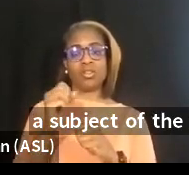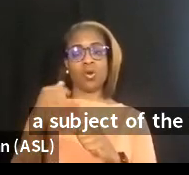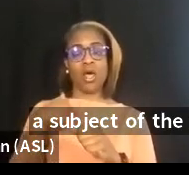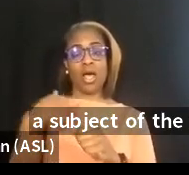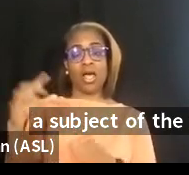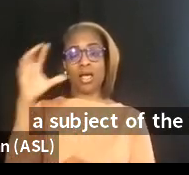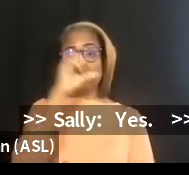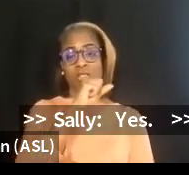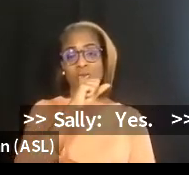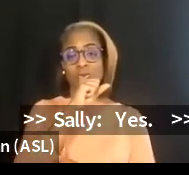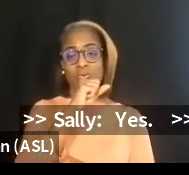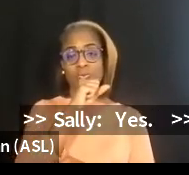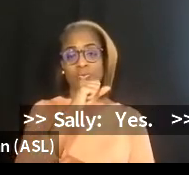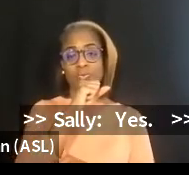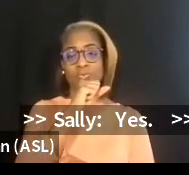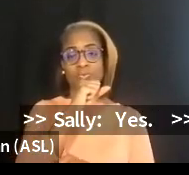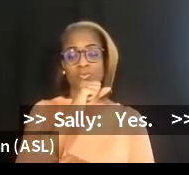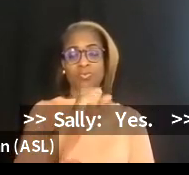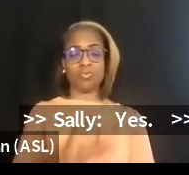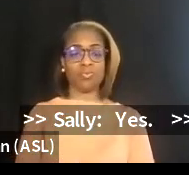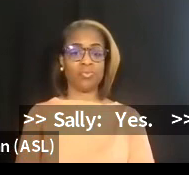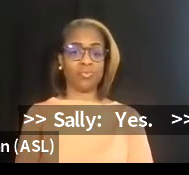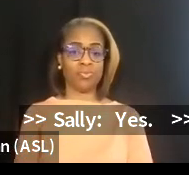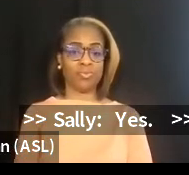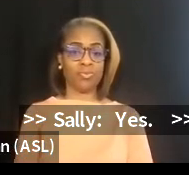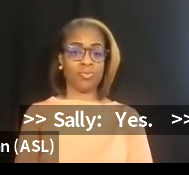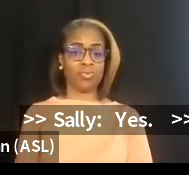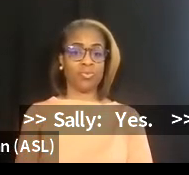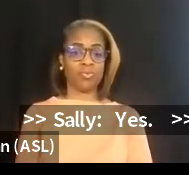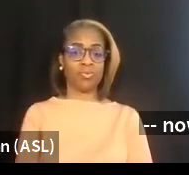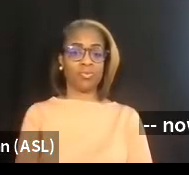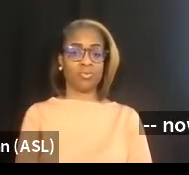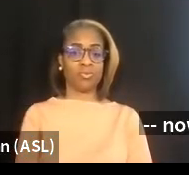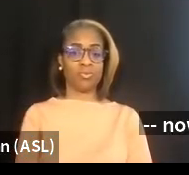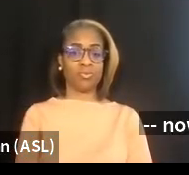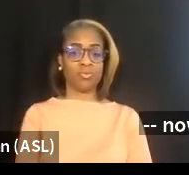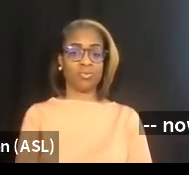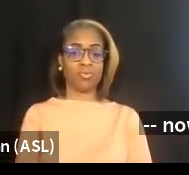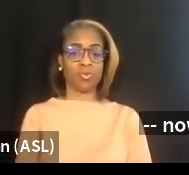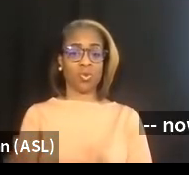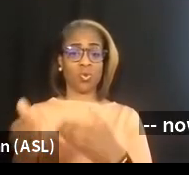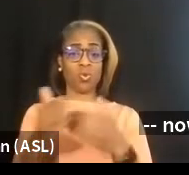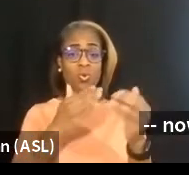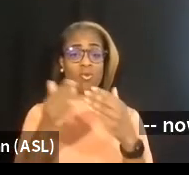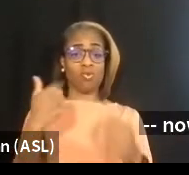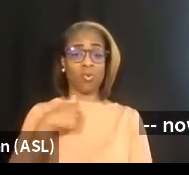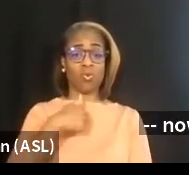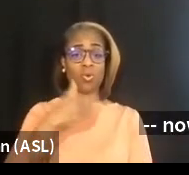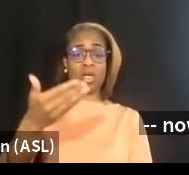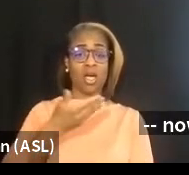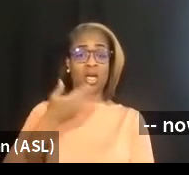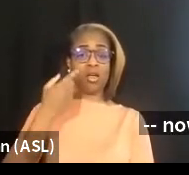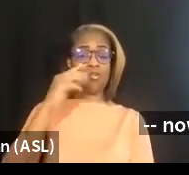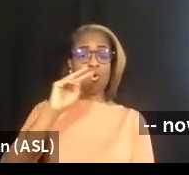assume that whoever we eventually hire for the map